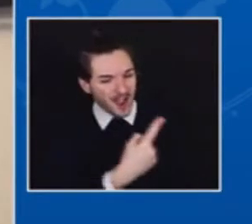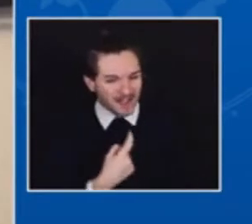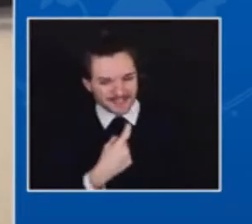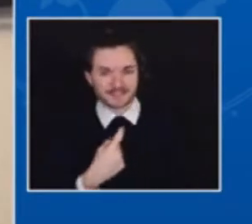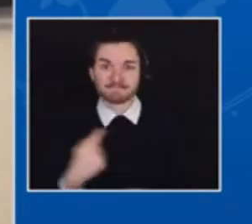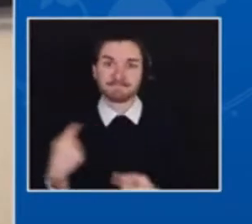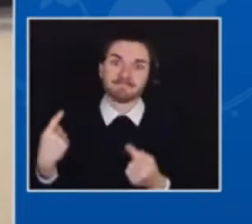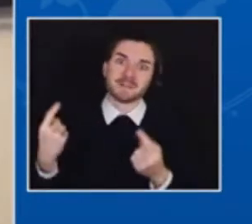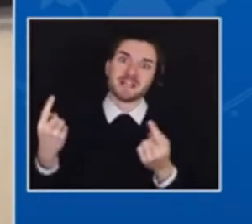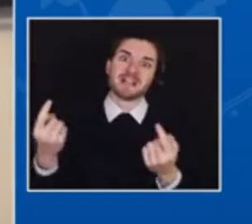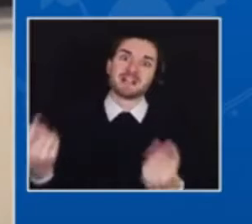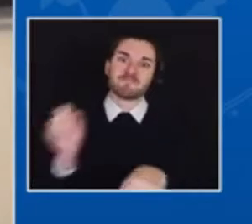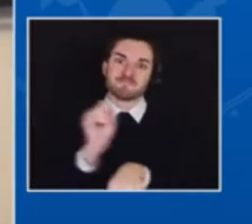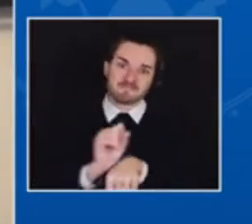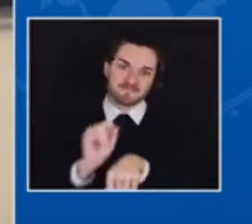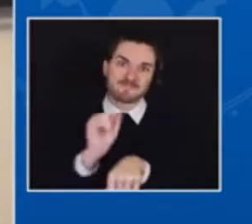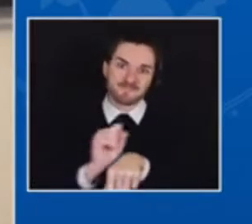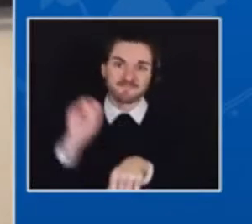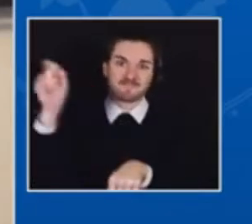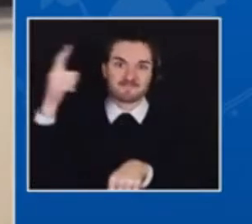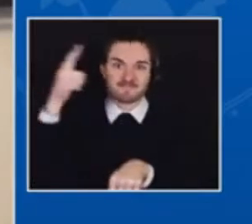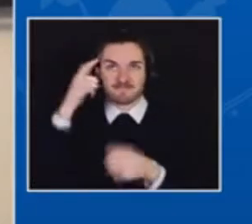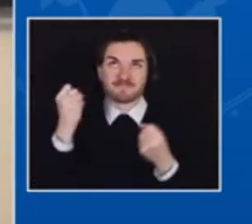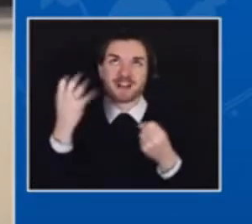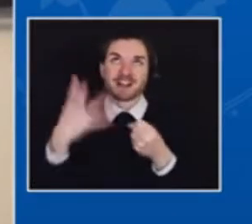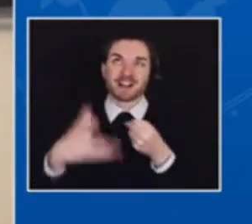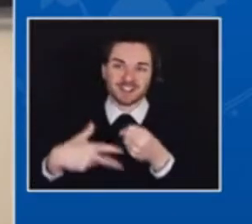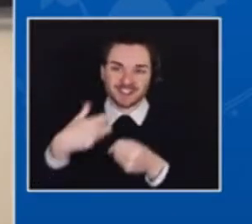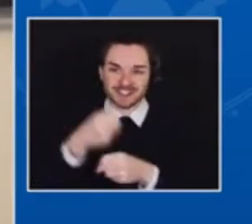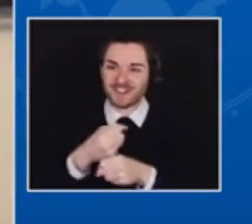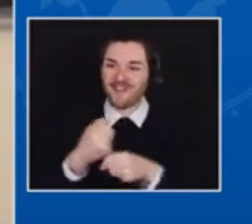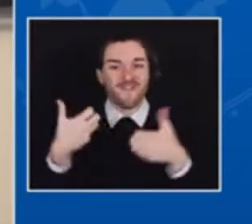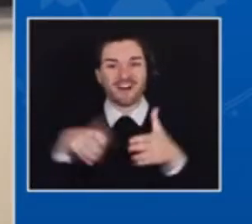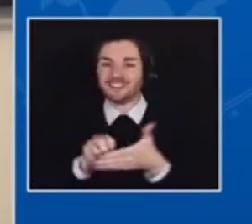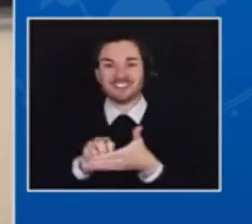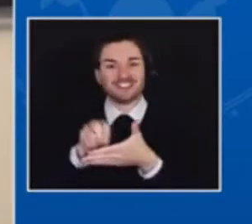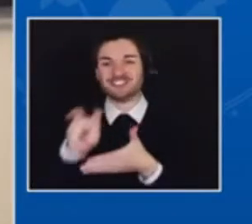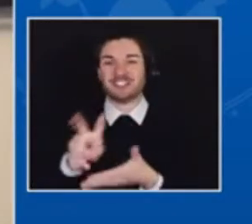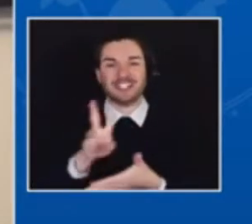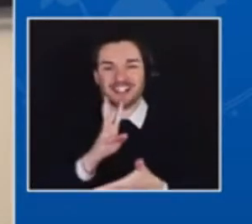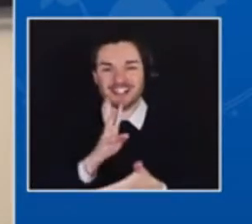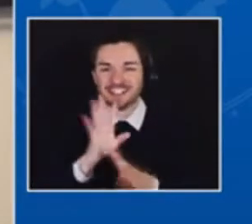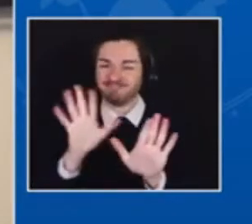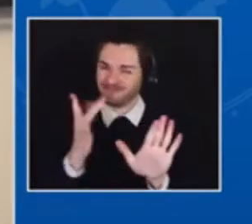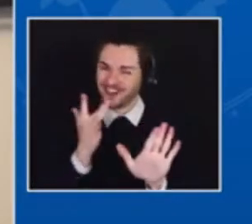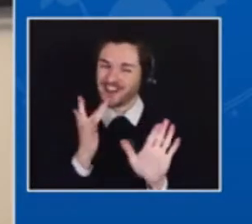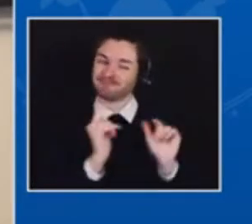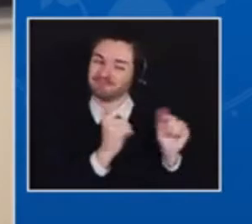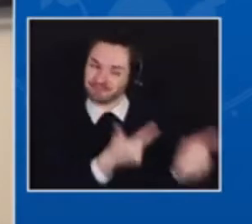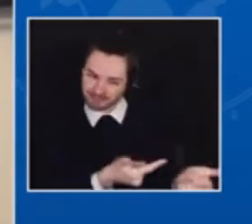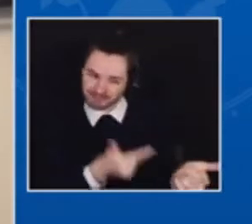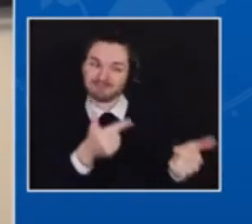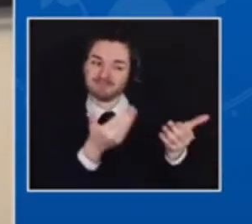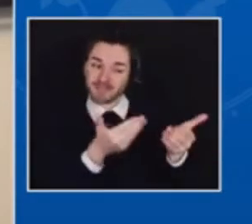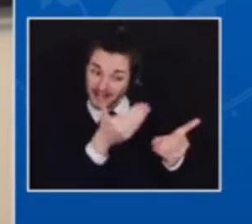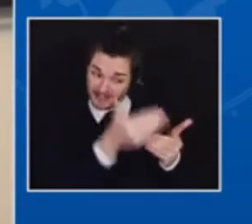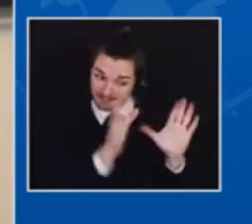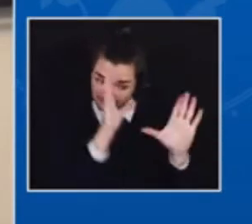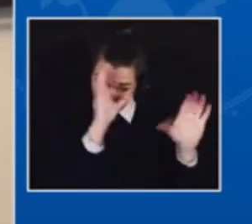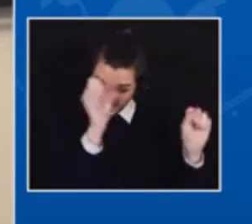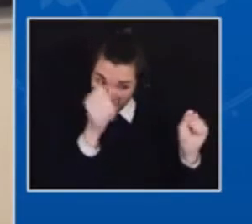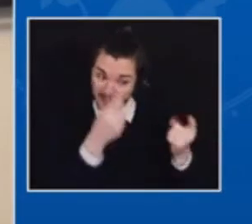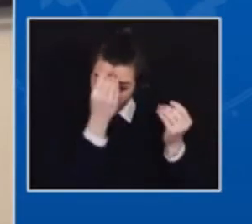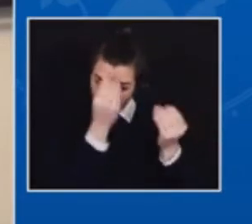ahead of the president-elect um and certainly uh when he's ready to make his announcements about a cabinet he'll do that he